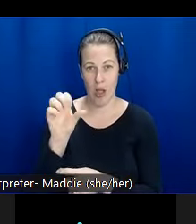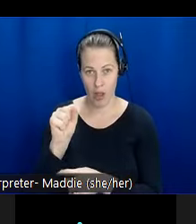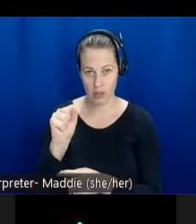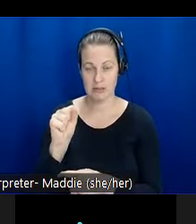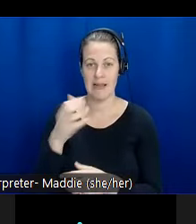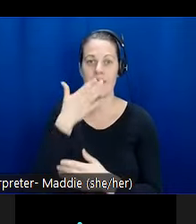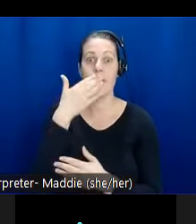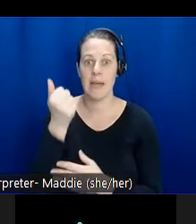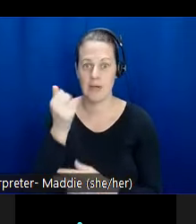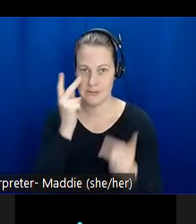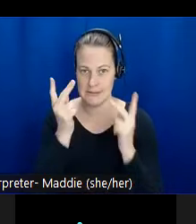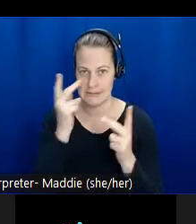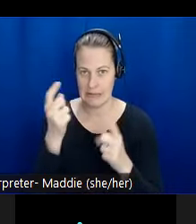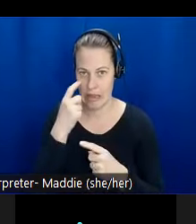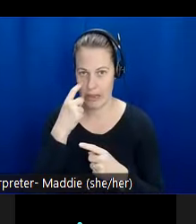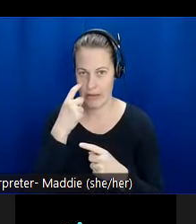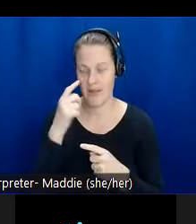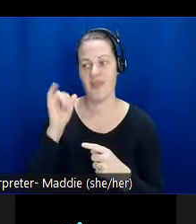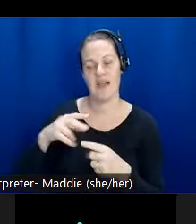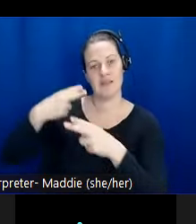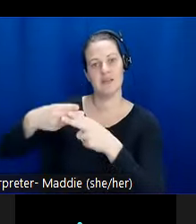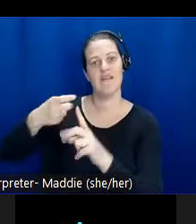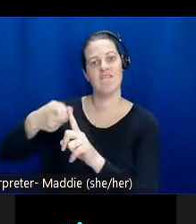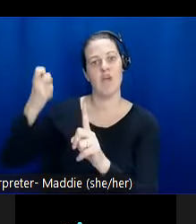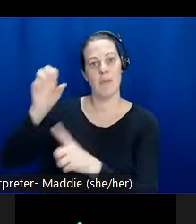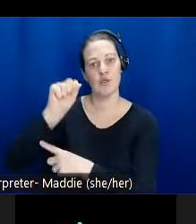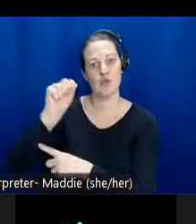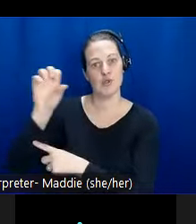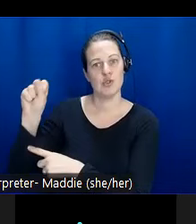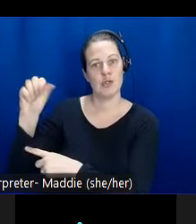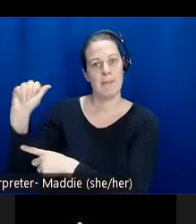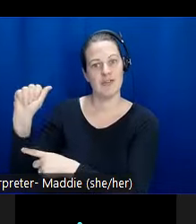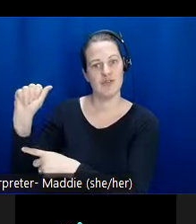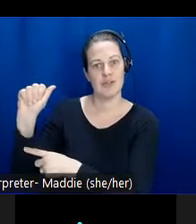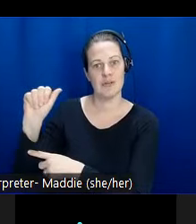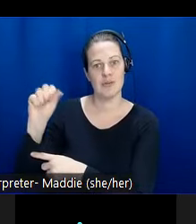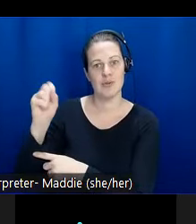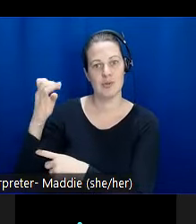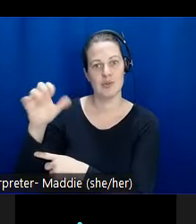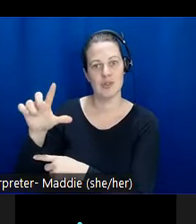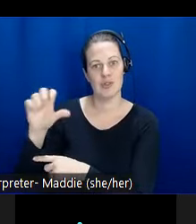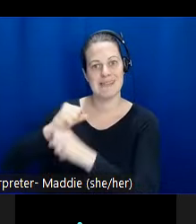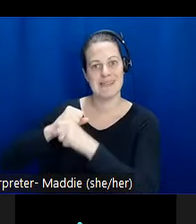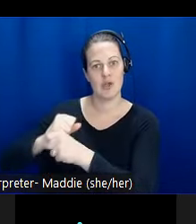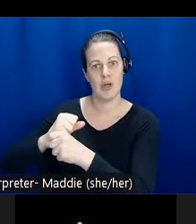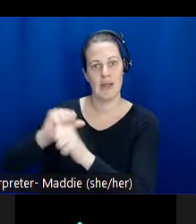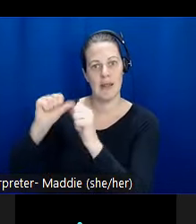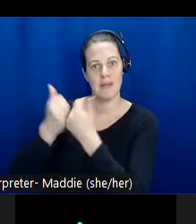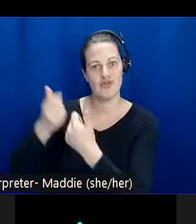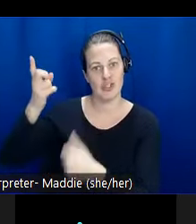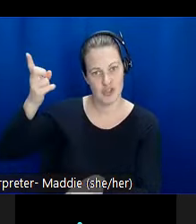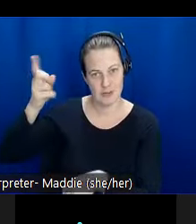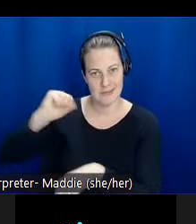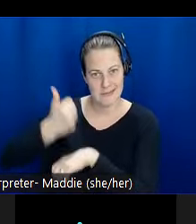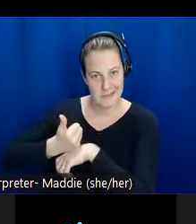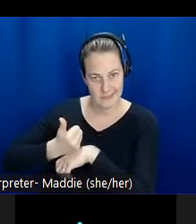out by the Social Security Administration. To determine those two factors, the